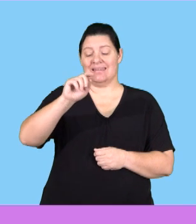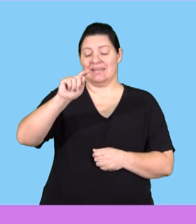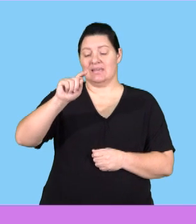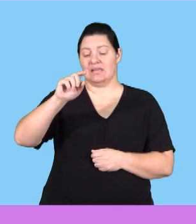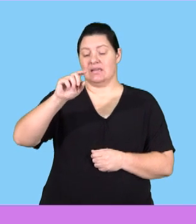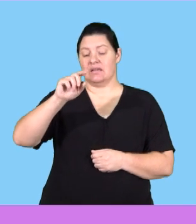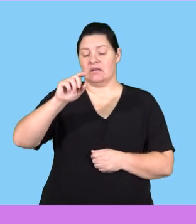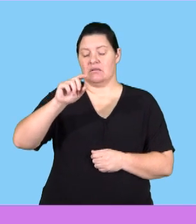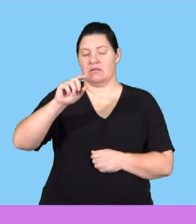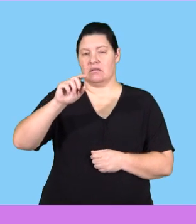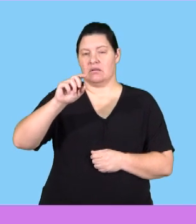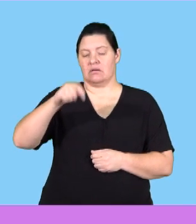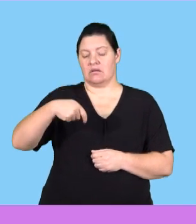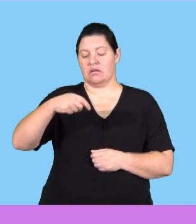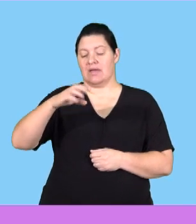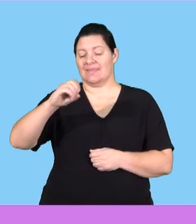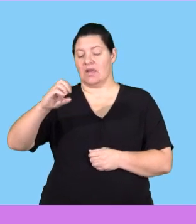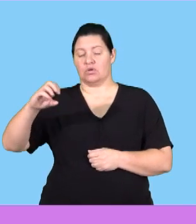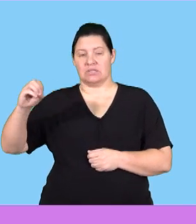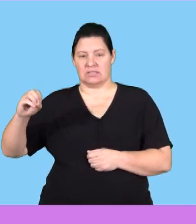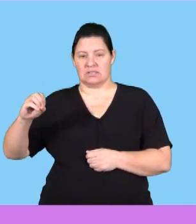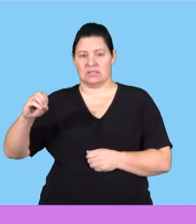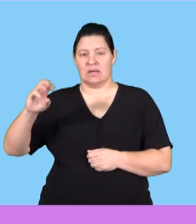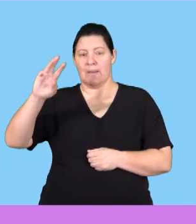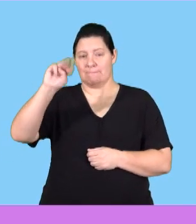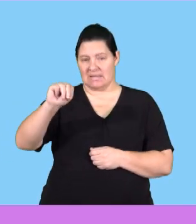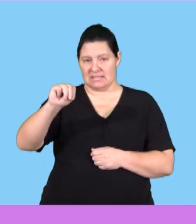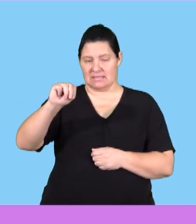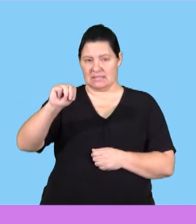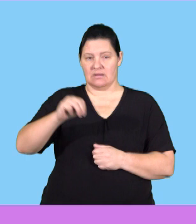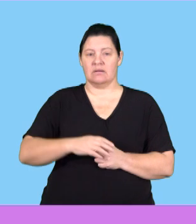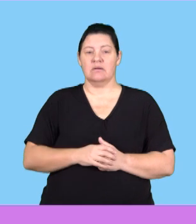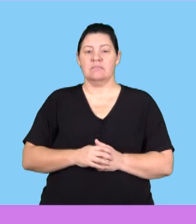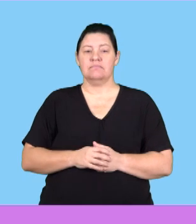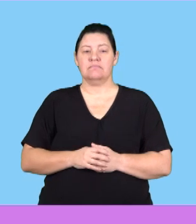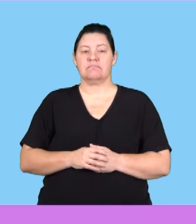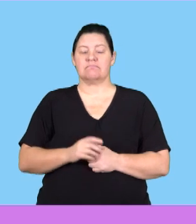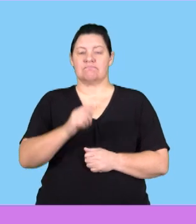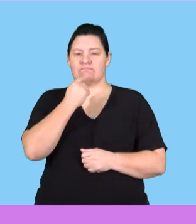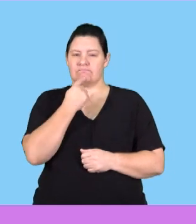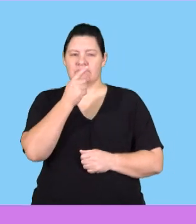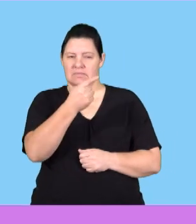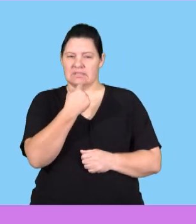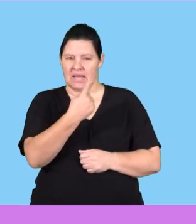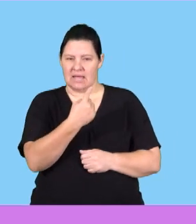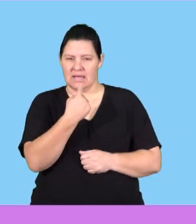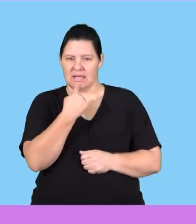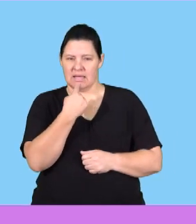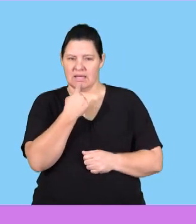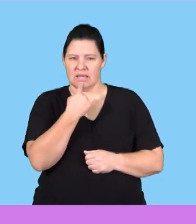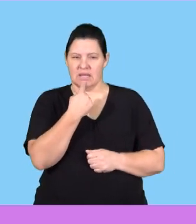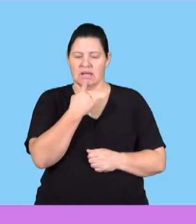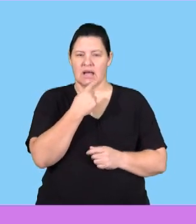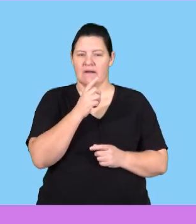50,000 meters. At a speed, okay, we are having the distance. Let us analyze. As I said,